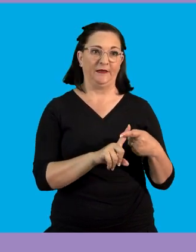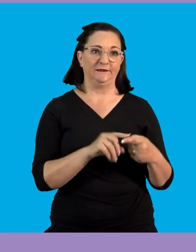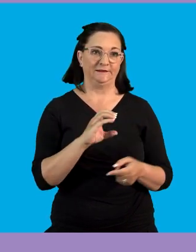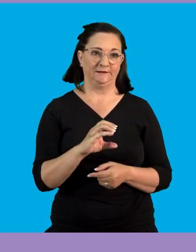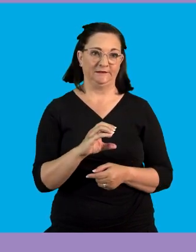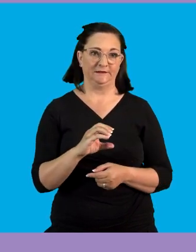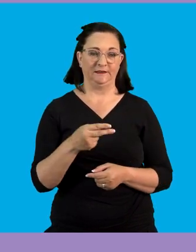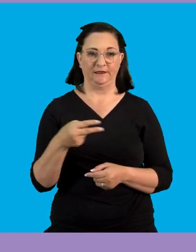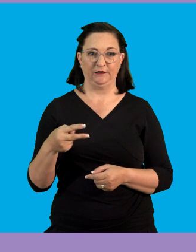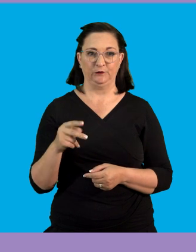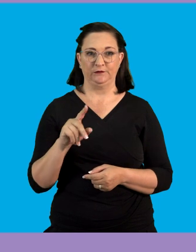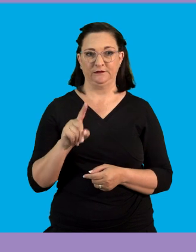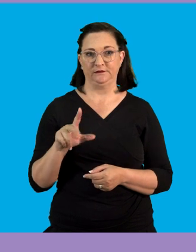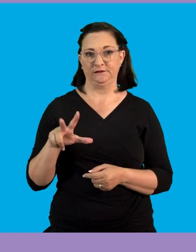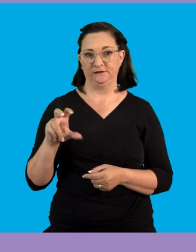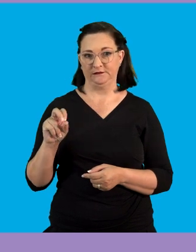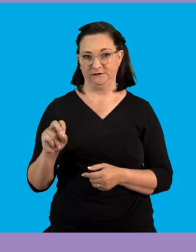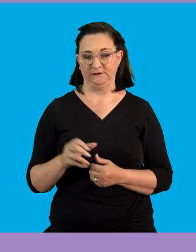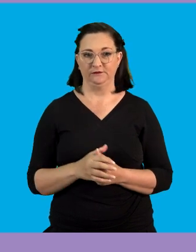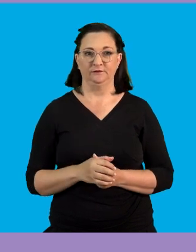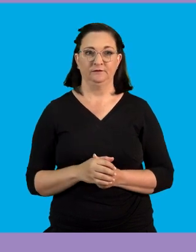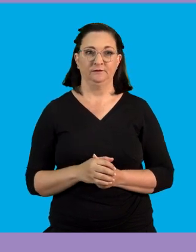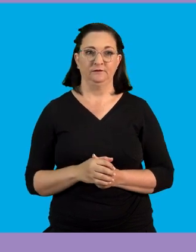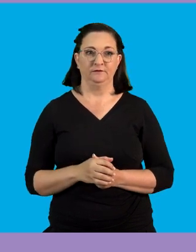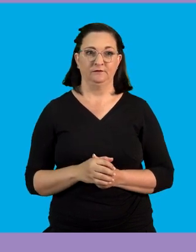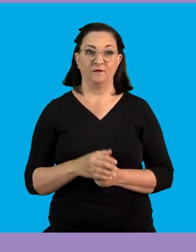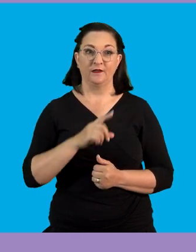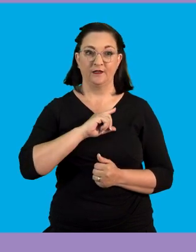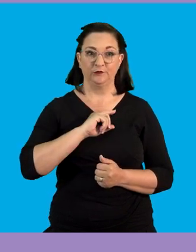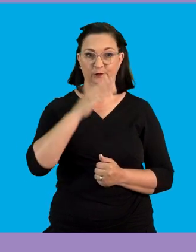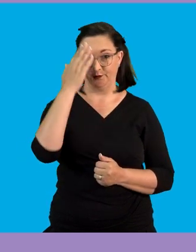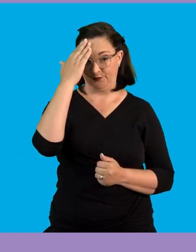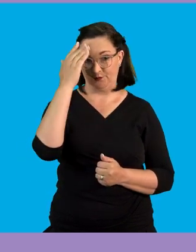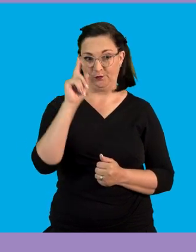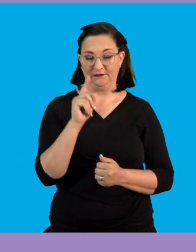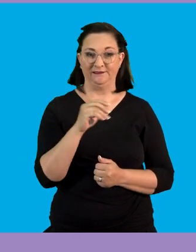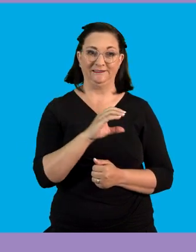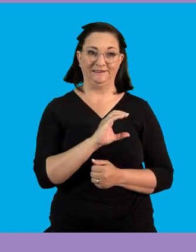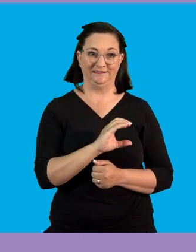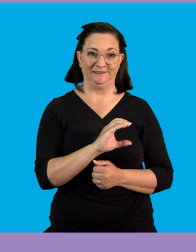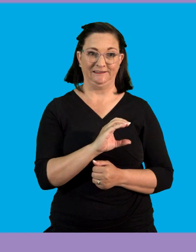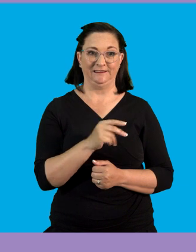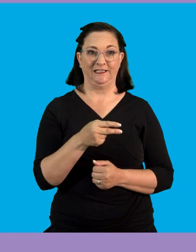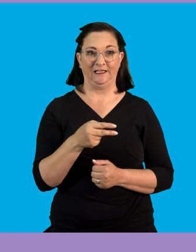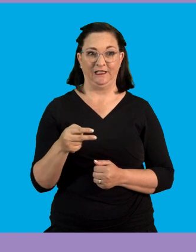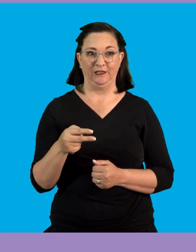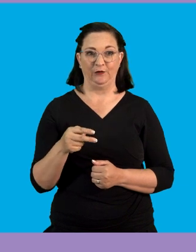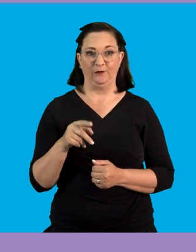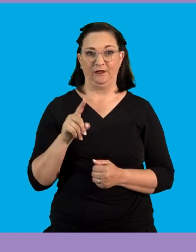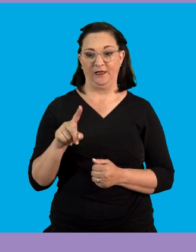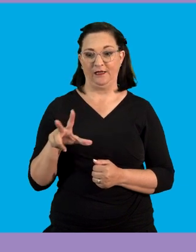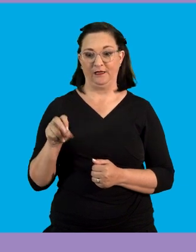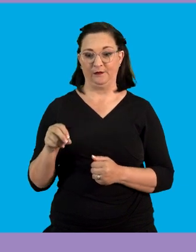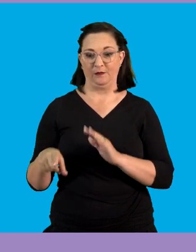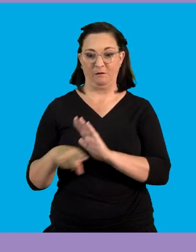two and they give us 100 degrees plus C equals to 180 degrees. Therefore,